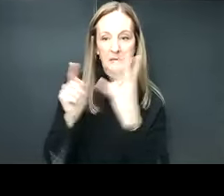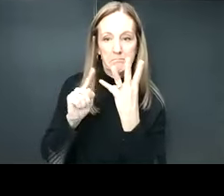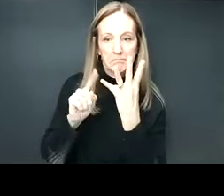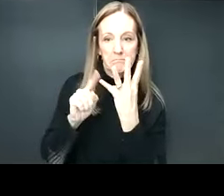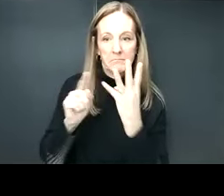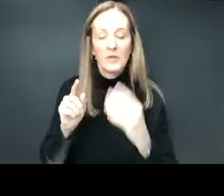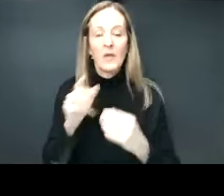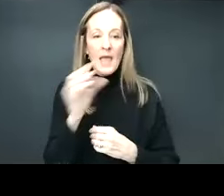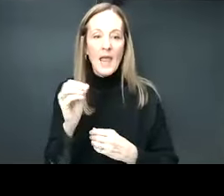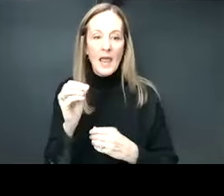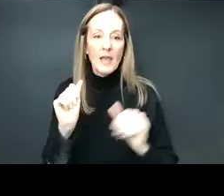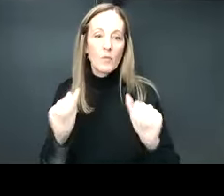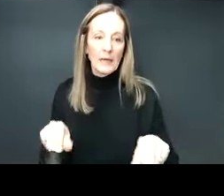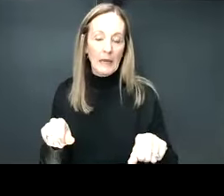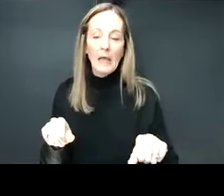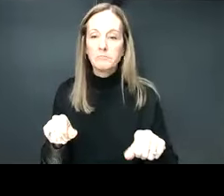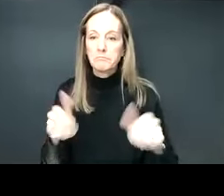sense of where we're at. So